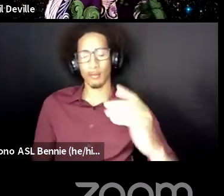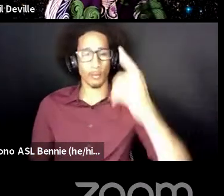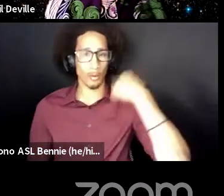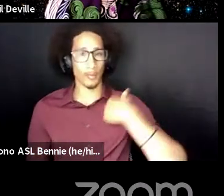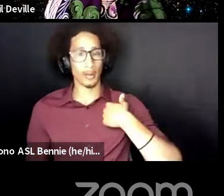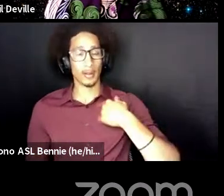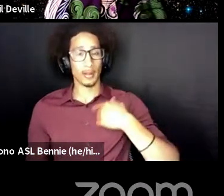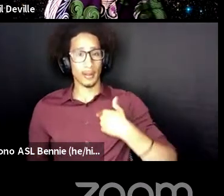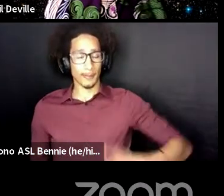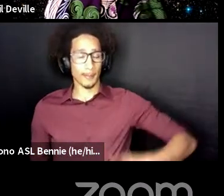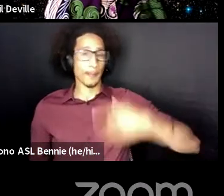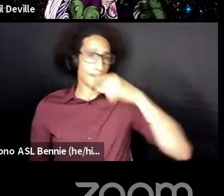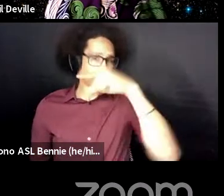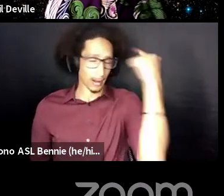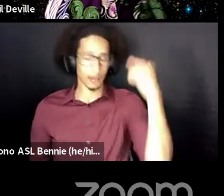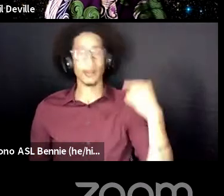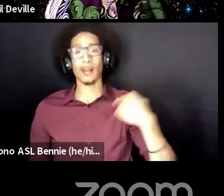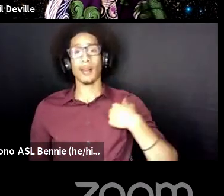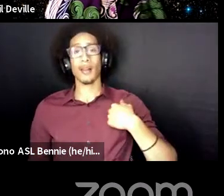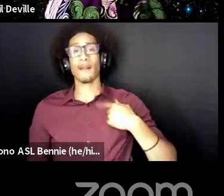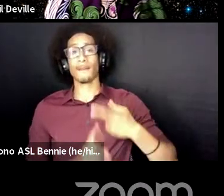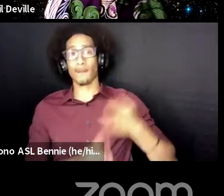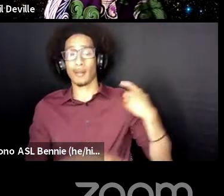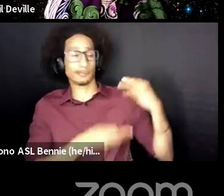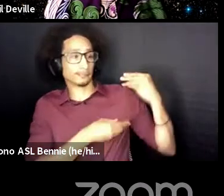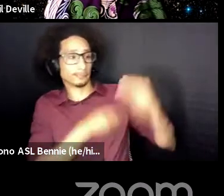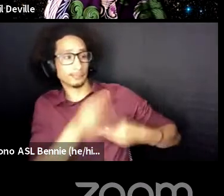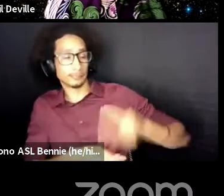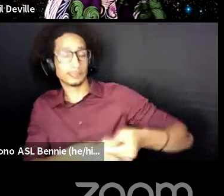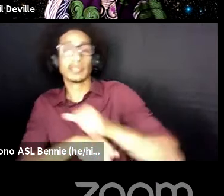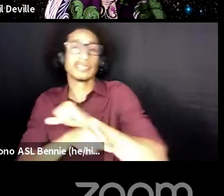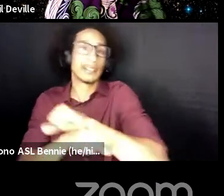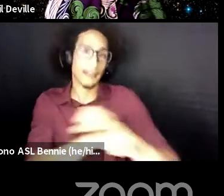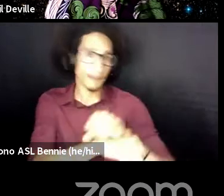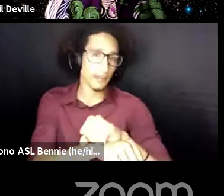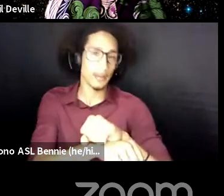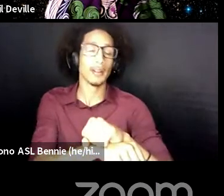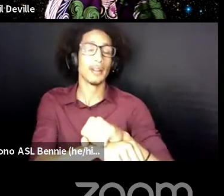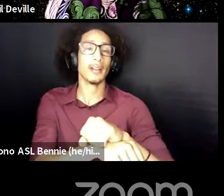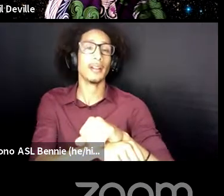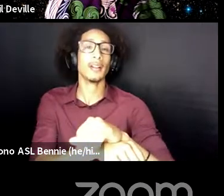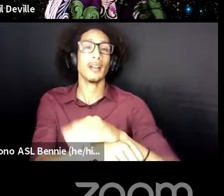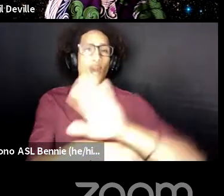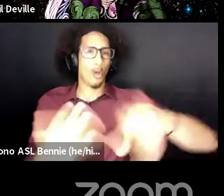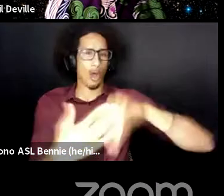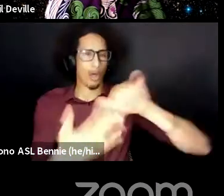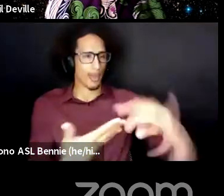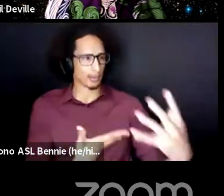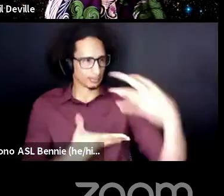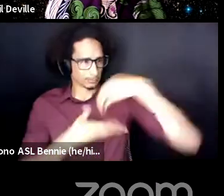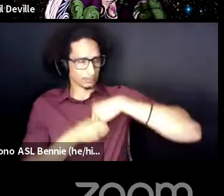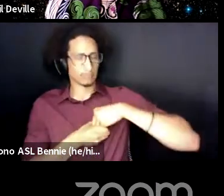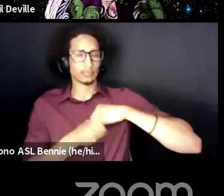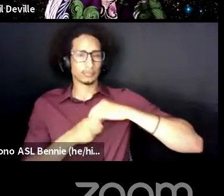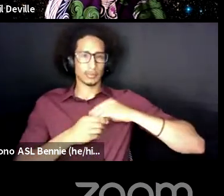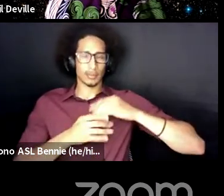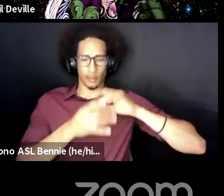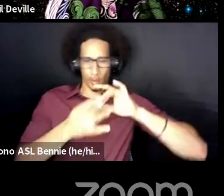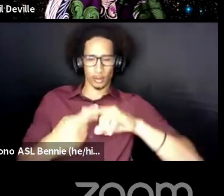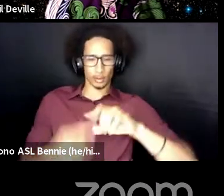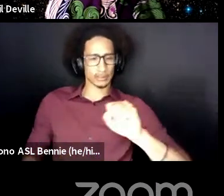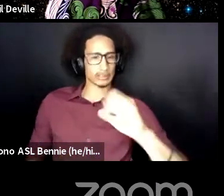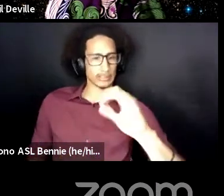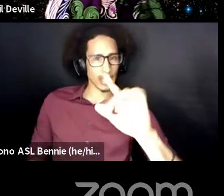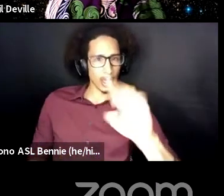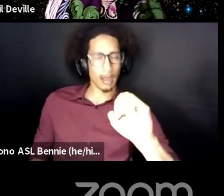slavery, all that means in terms of like how our scale has been expanded and magnified in one